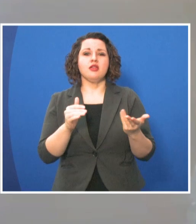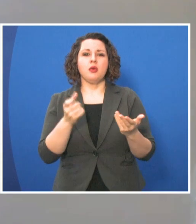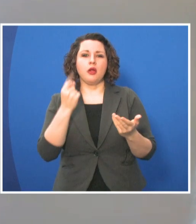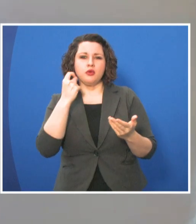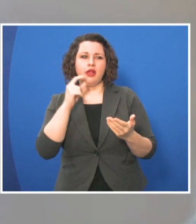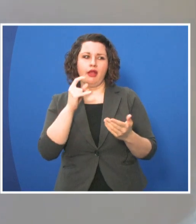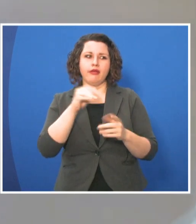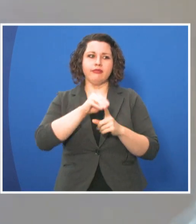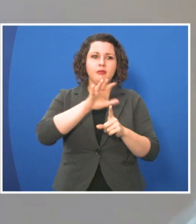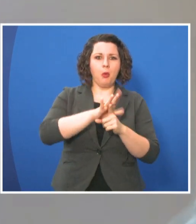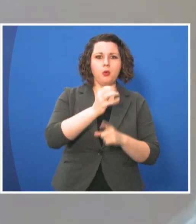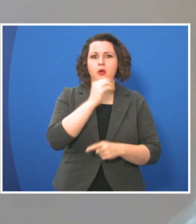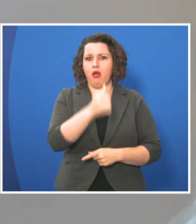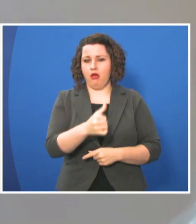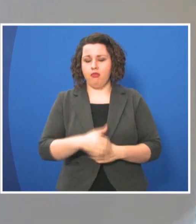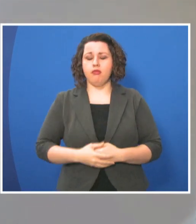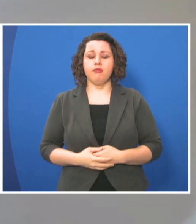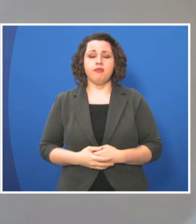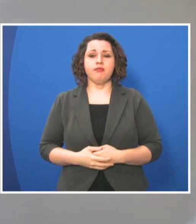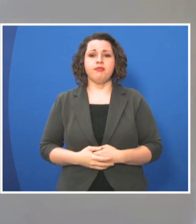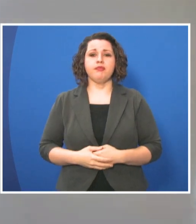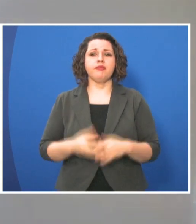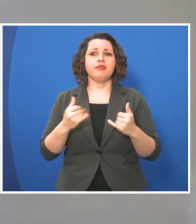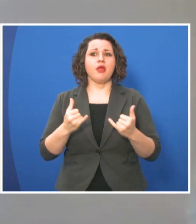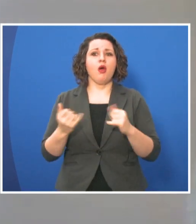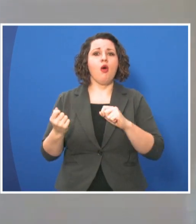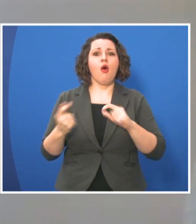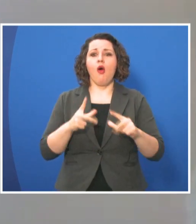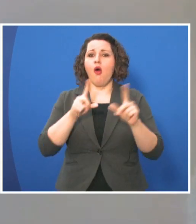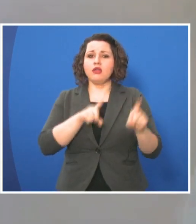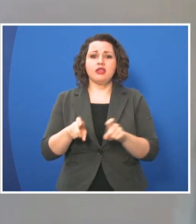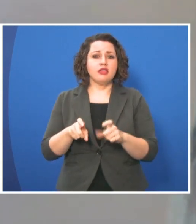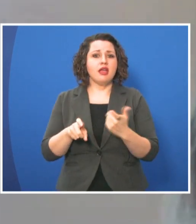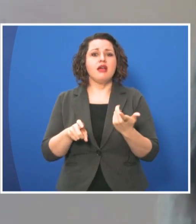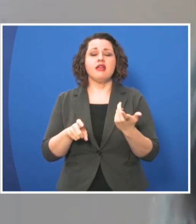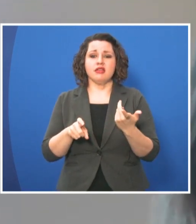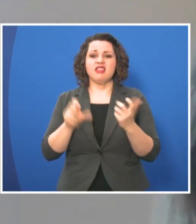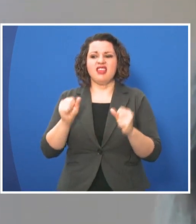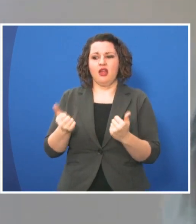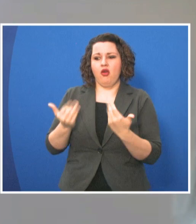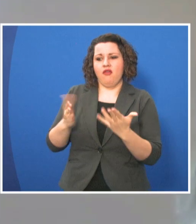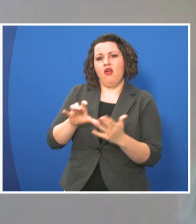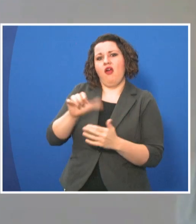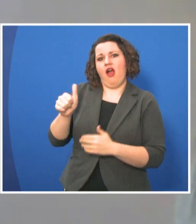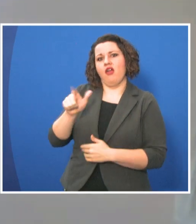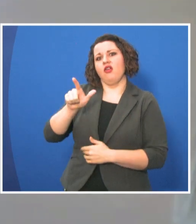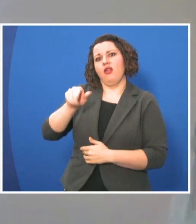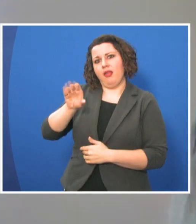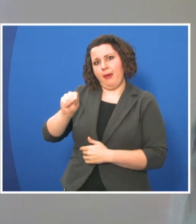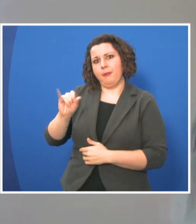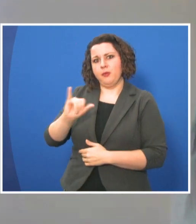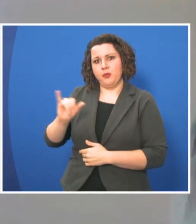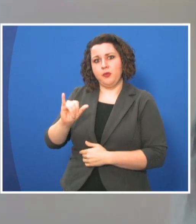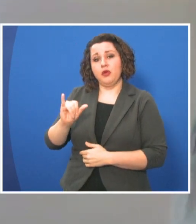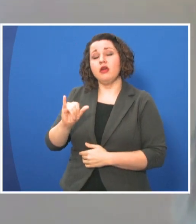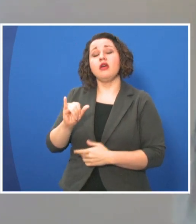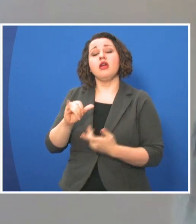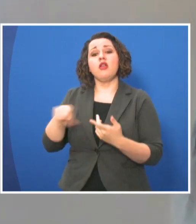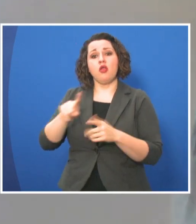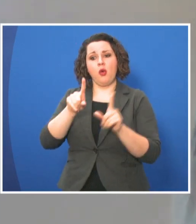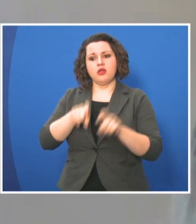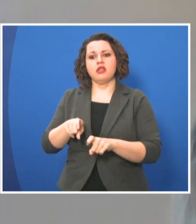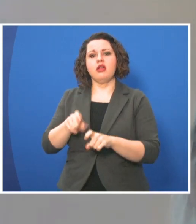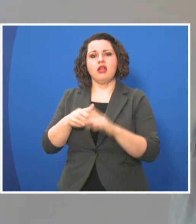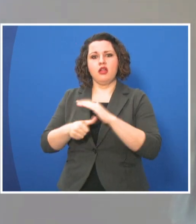been. Now, all of these tests may also be offered at other laboratories, and these tests all fall under